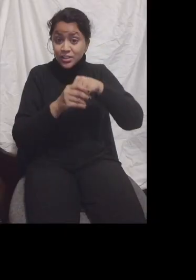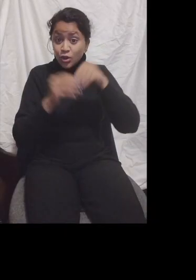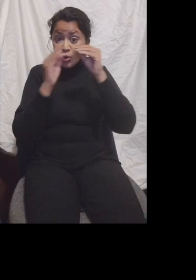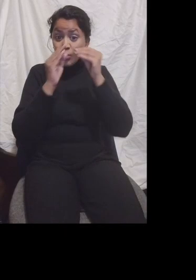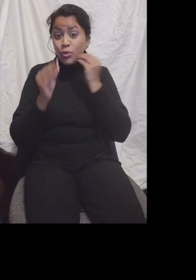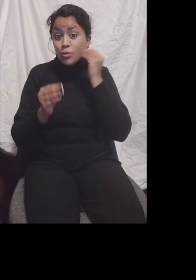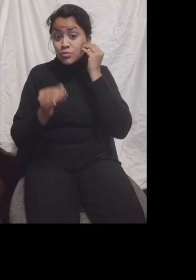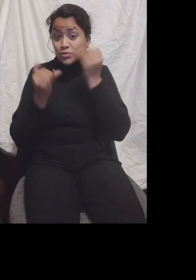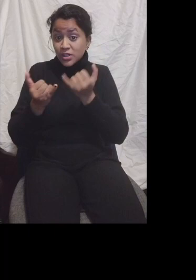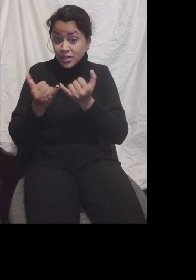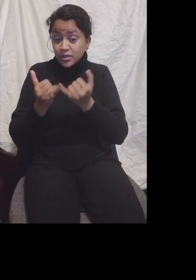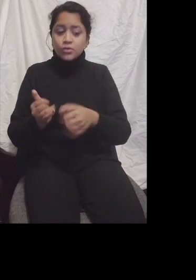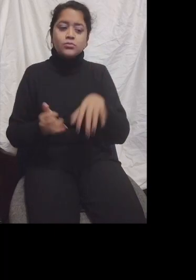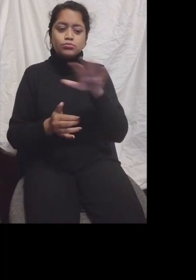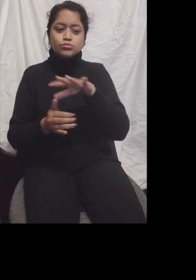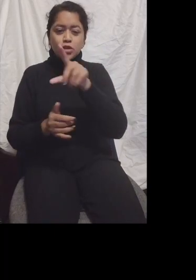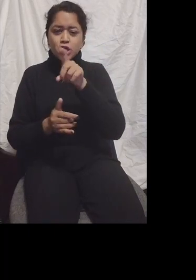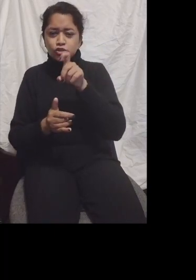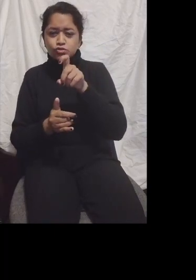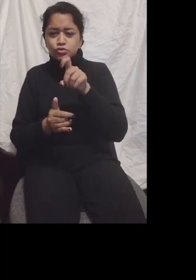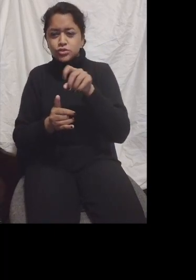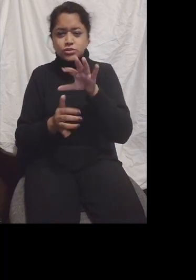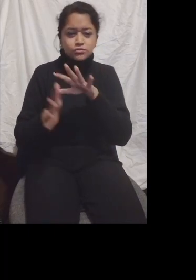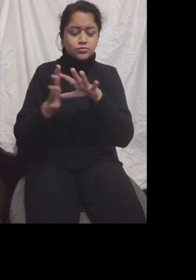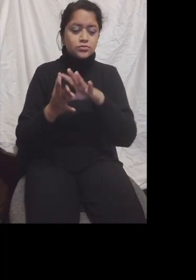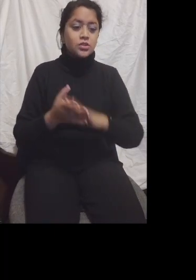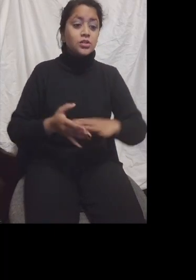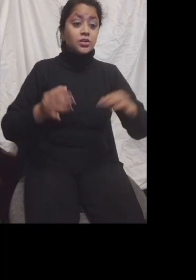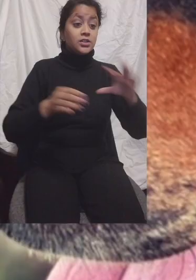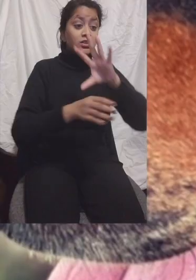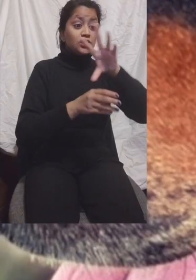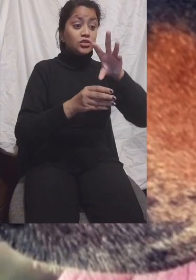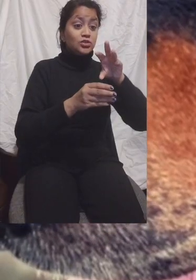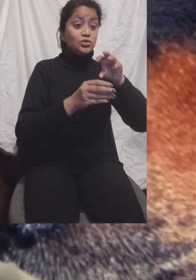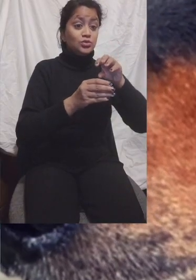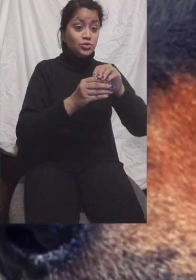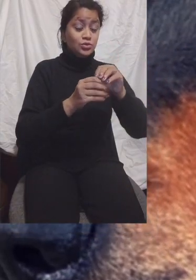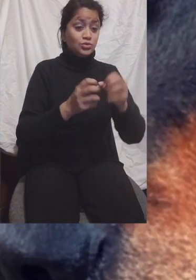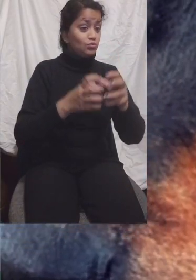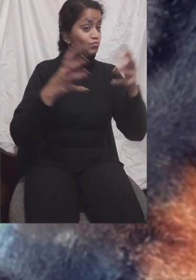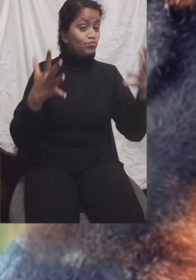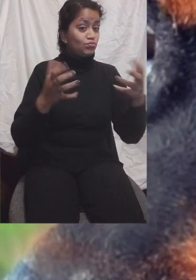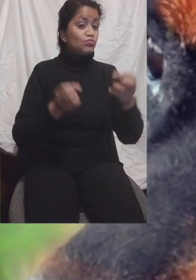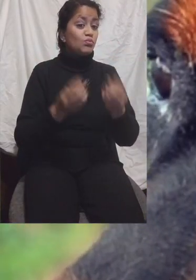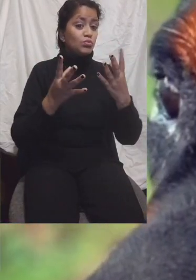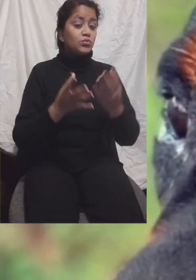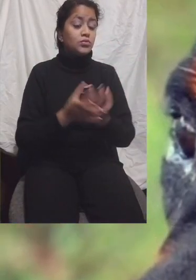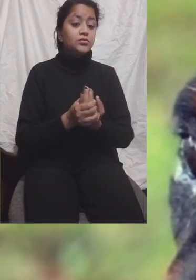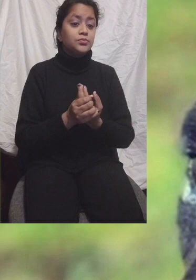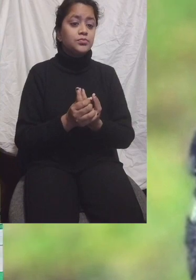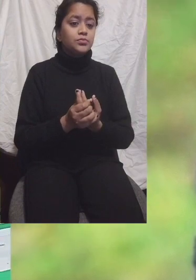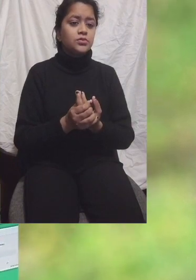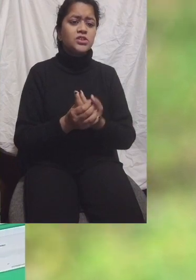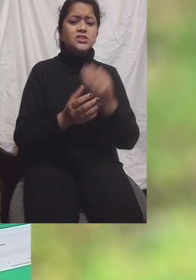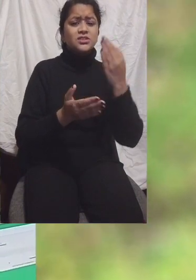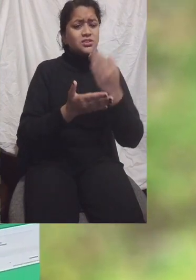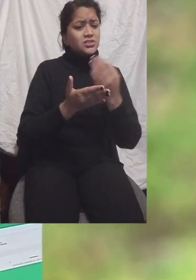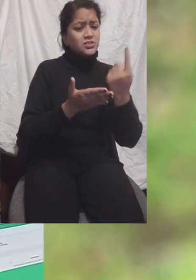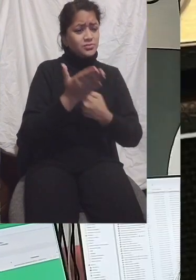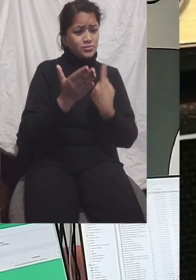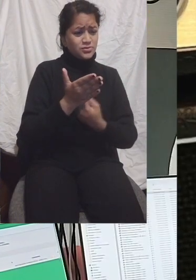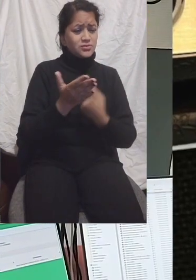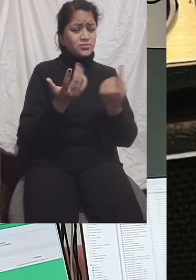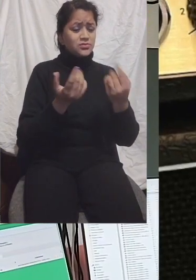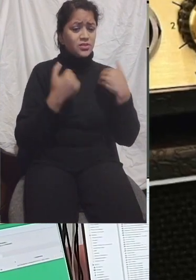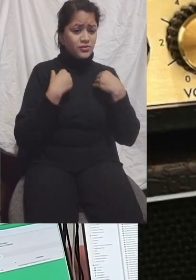we take care of about 400 animals in total, cats and dogs. And sometimes we get animals in that have been